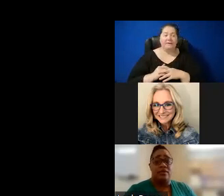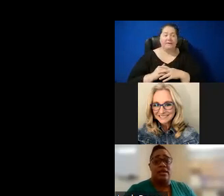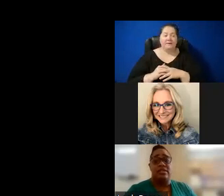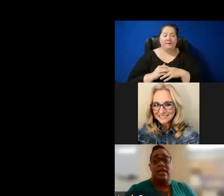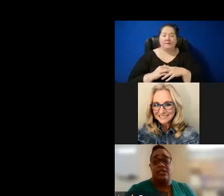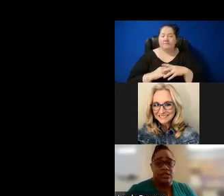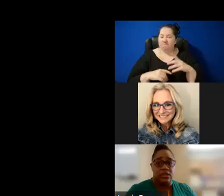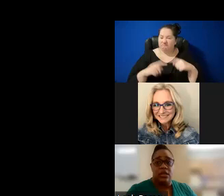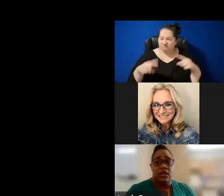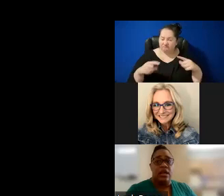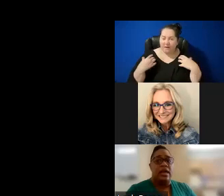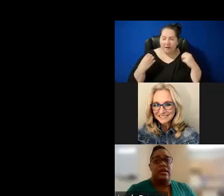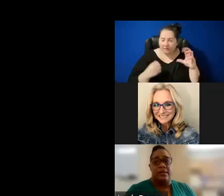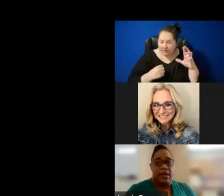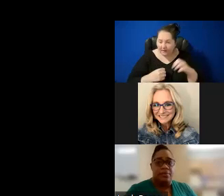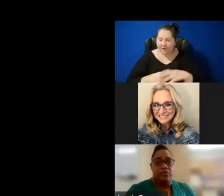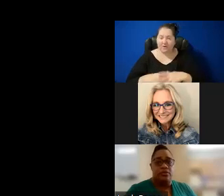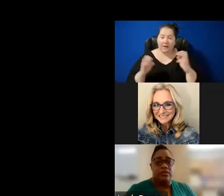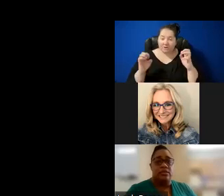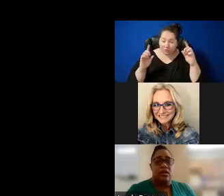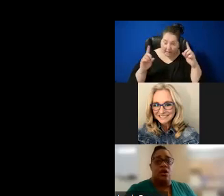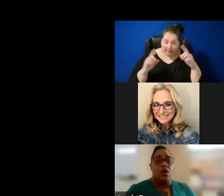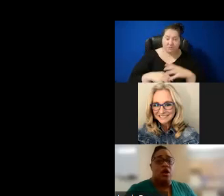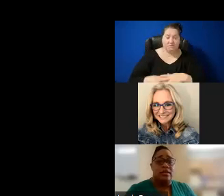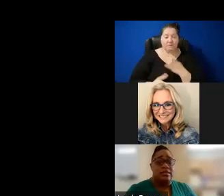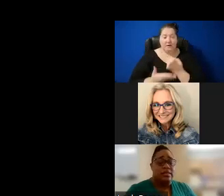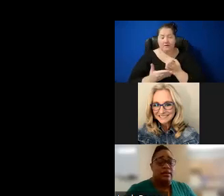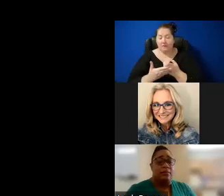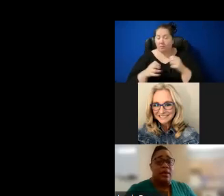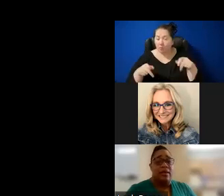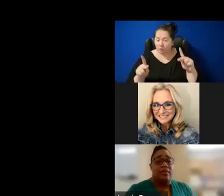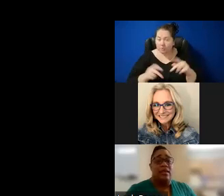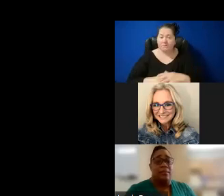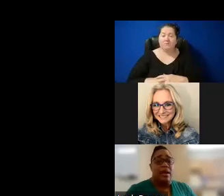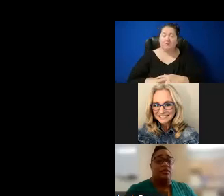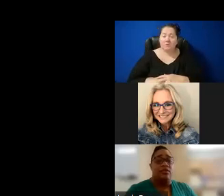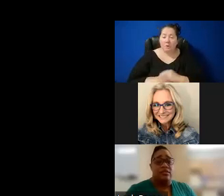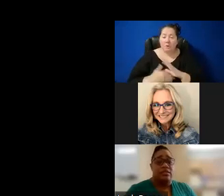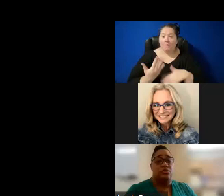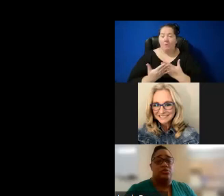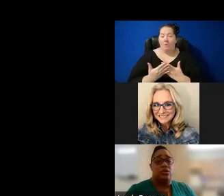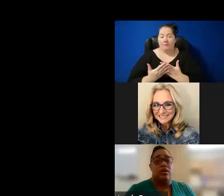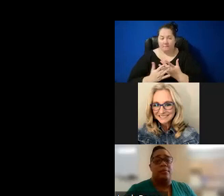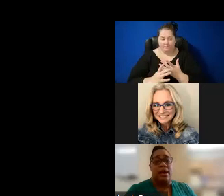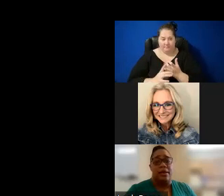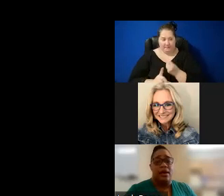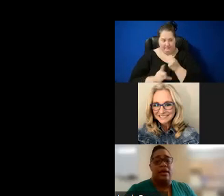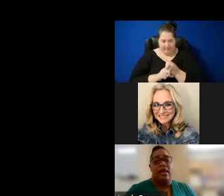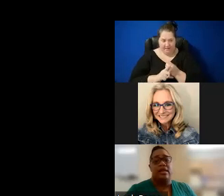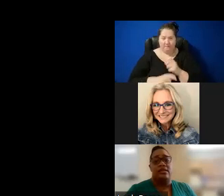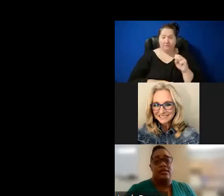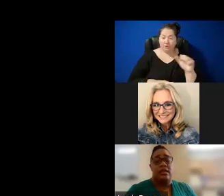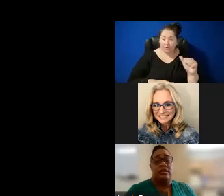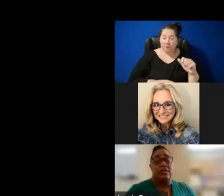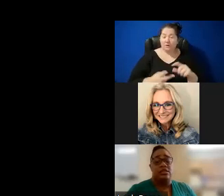healthcare, education, economic opportunities. All of these can make the impact on sexual assault and BIPOC